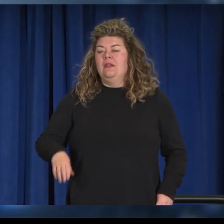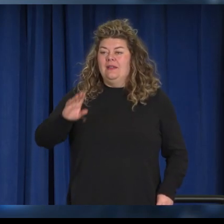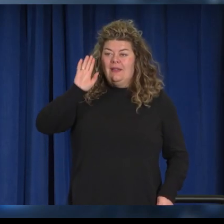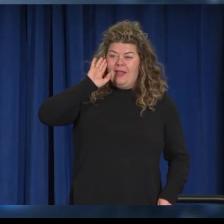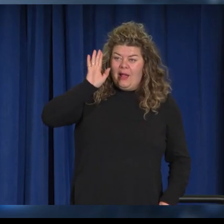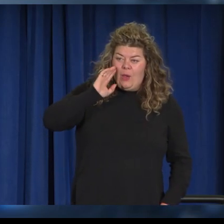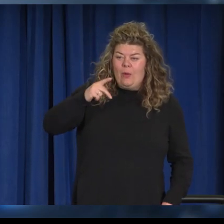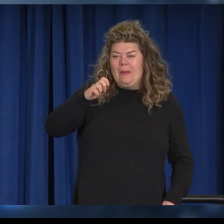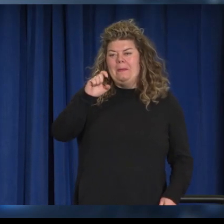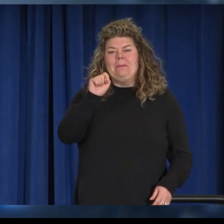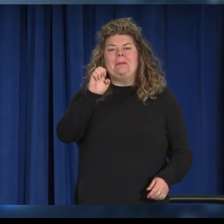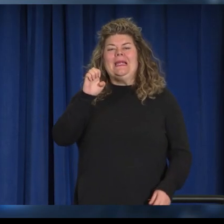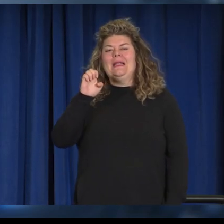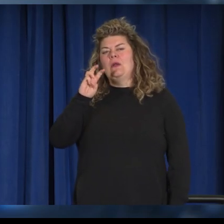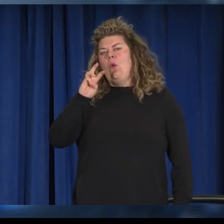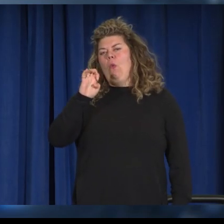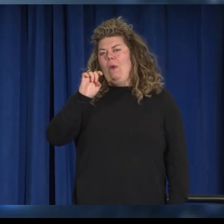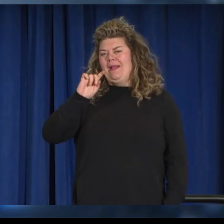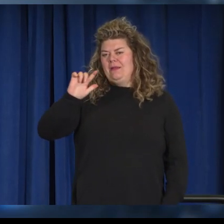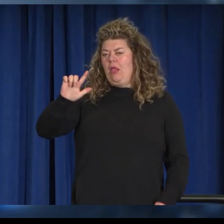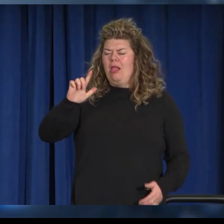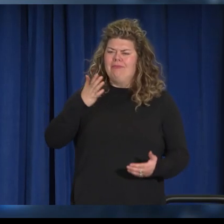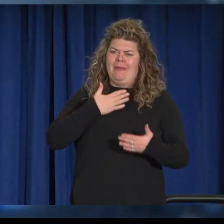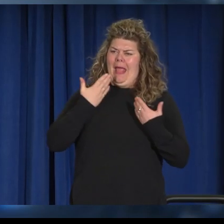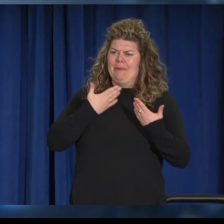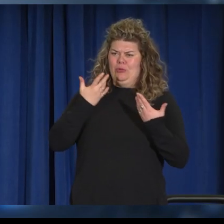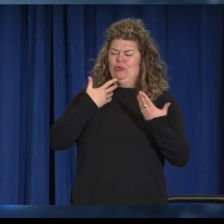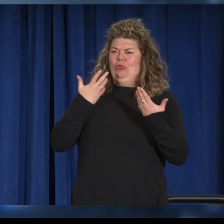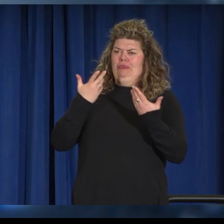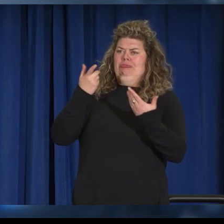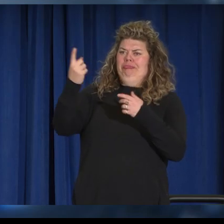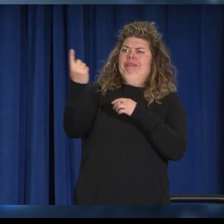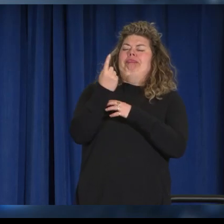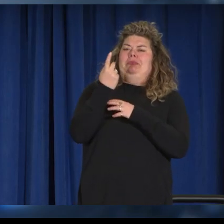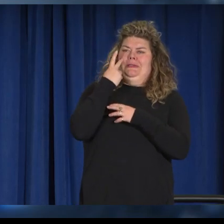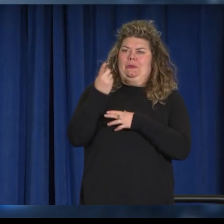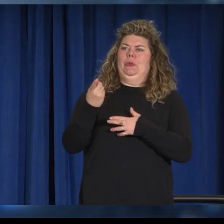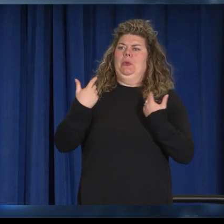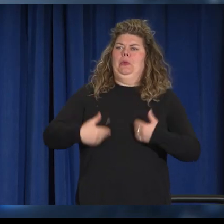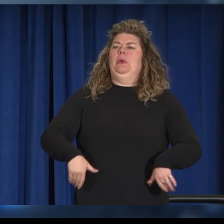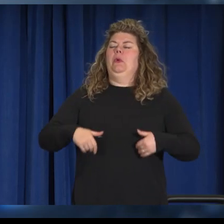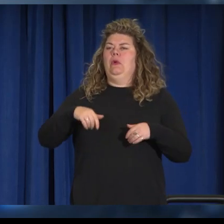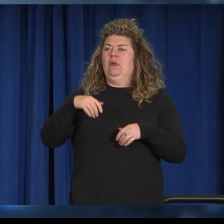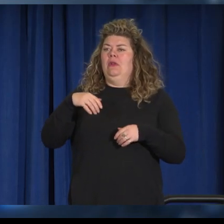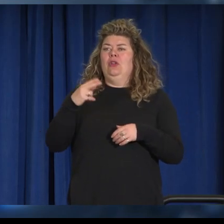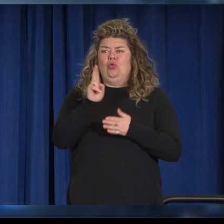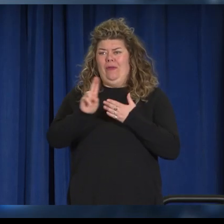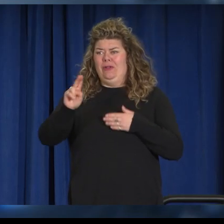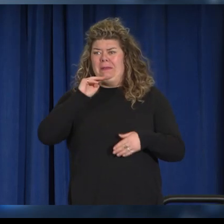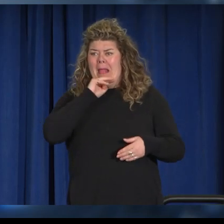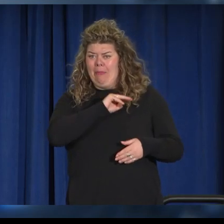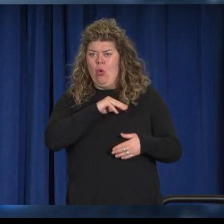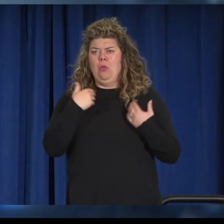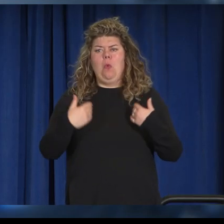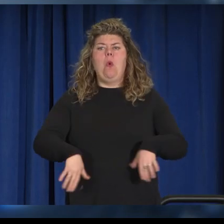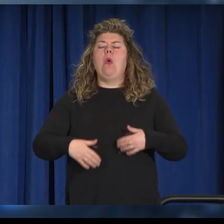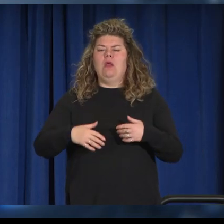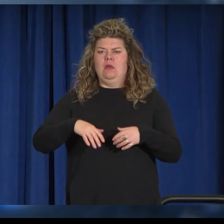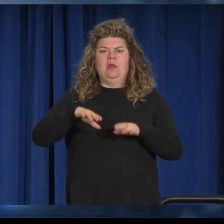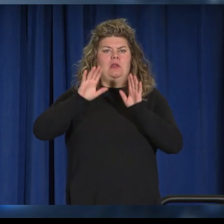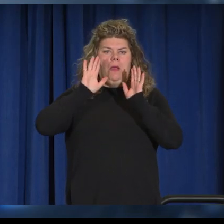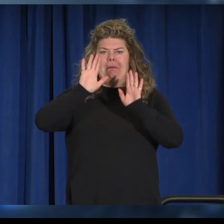Hi, Pete Wendell, and good to connect. This is amazing progress at University of Melbourne. What was your